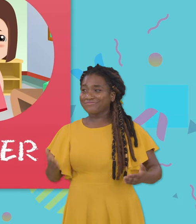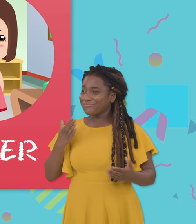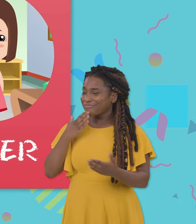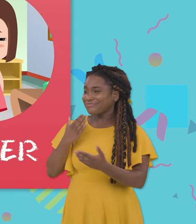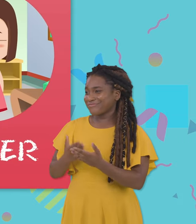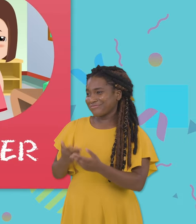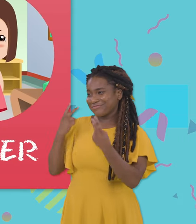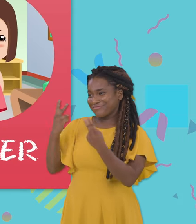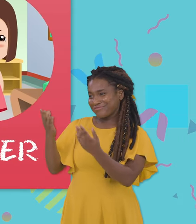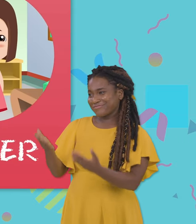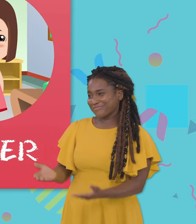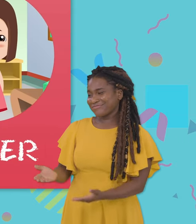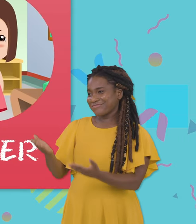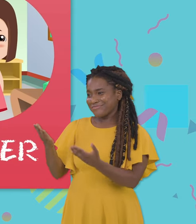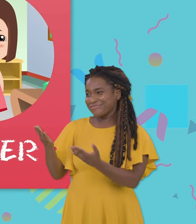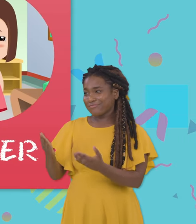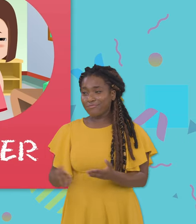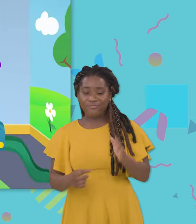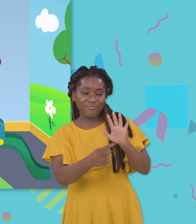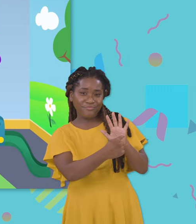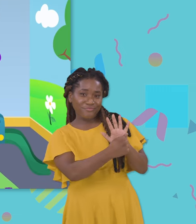Here I am, how do you do?